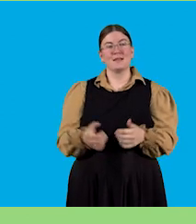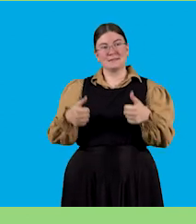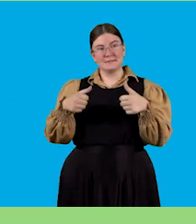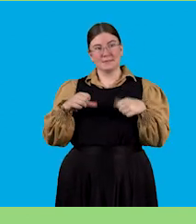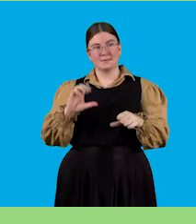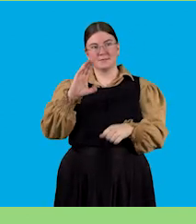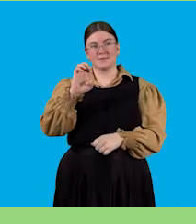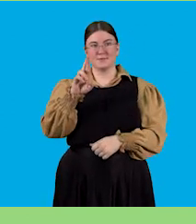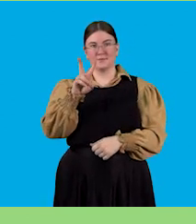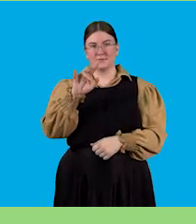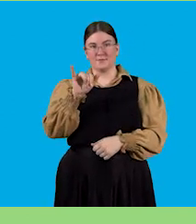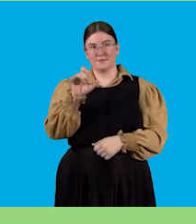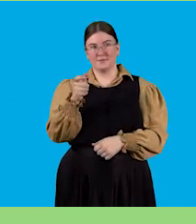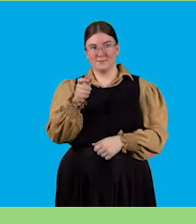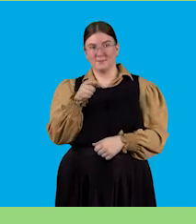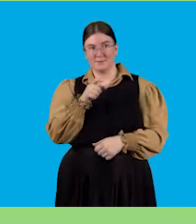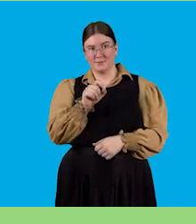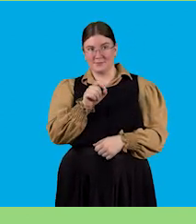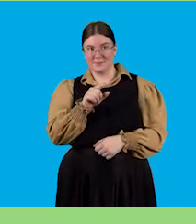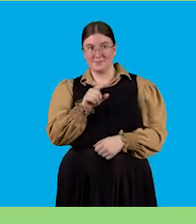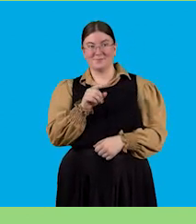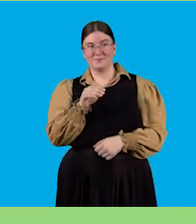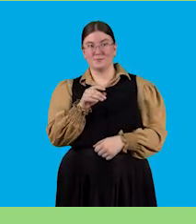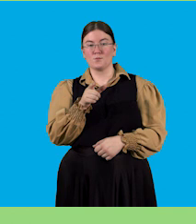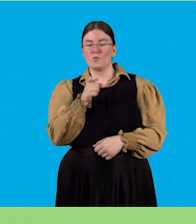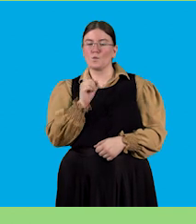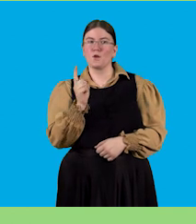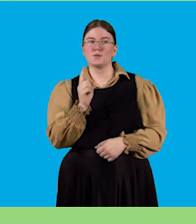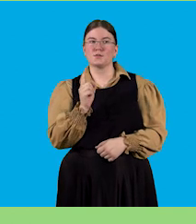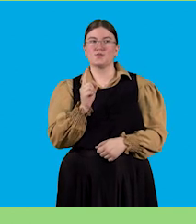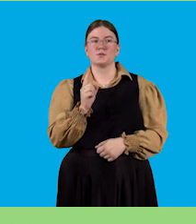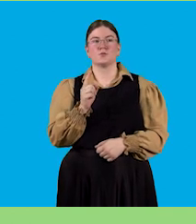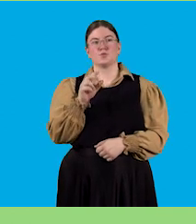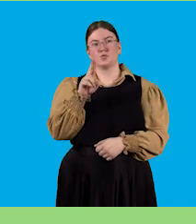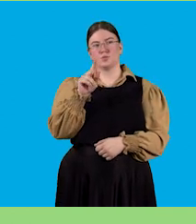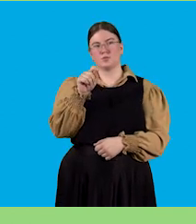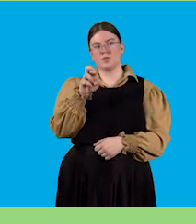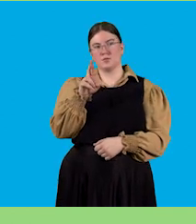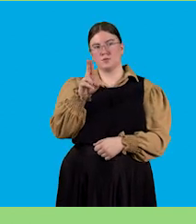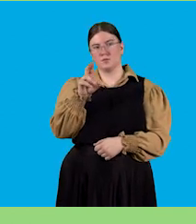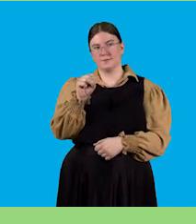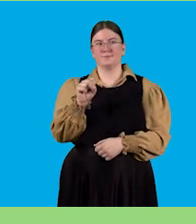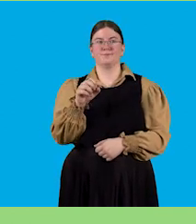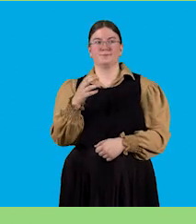Then we have the cervix, also known as the neck of the uterus.